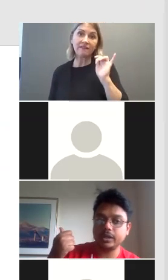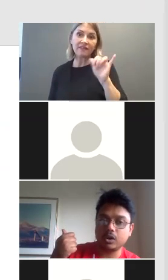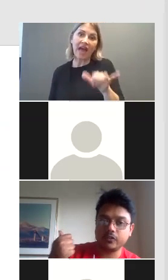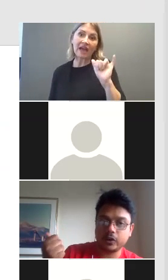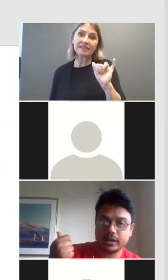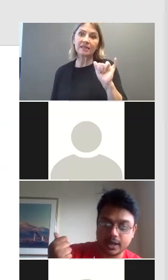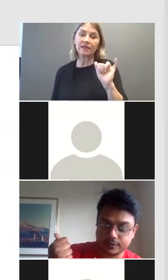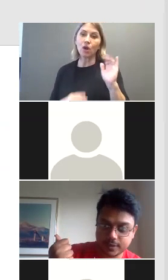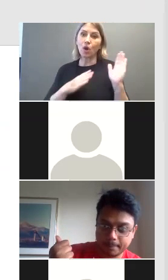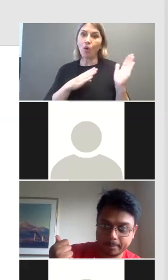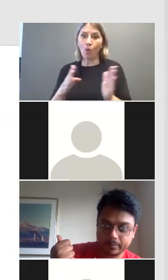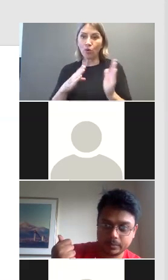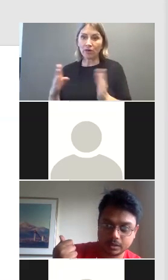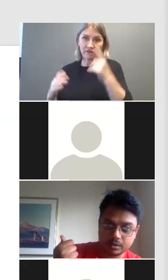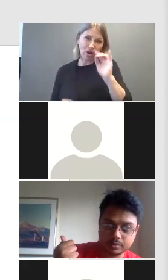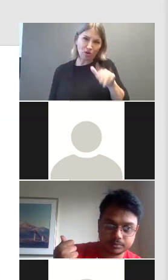legitimate ordering of our graph?